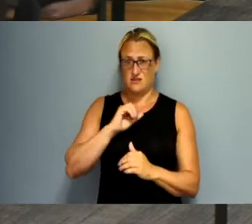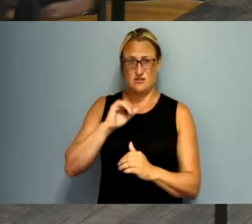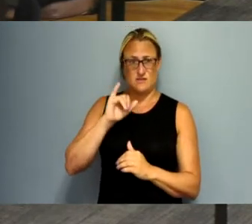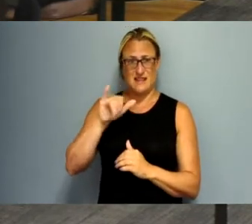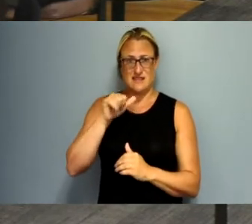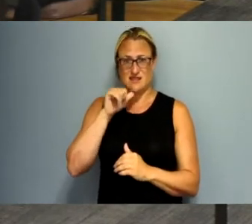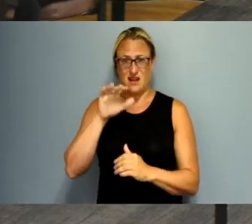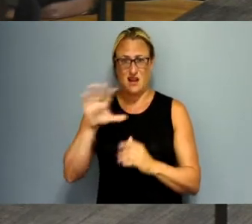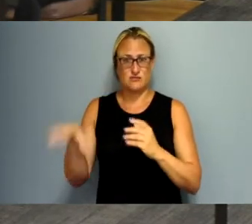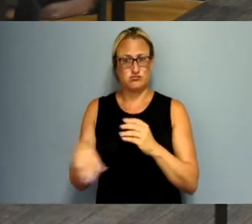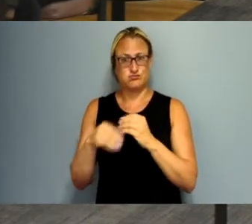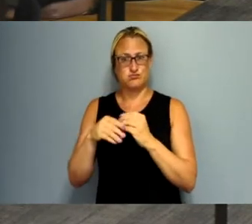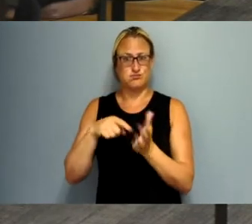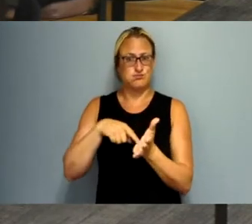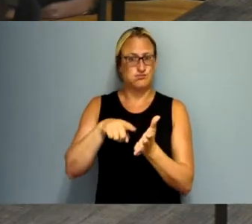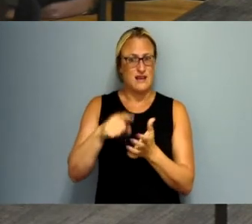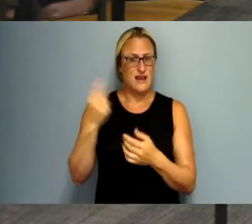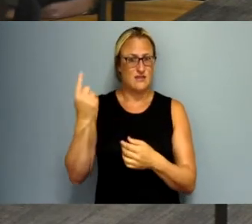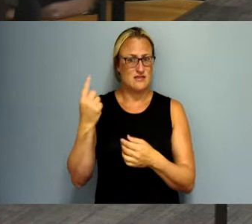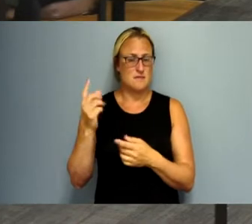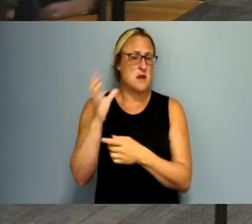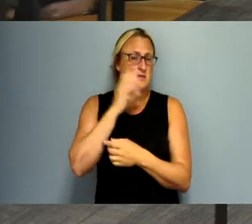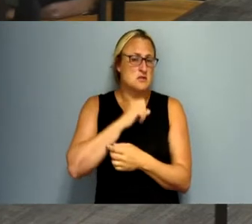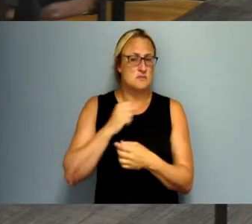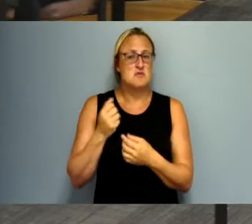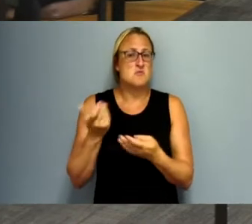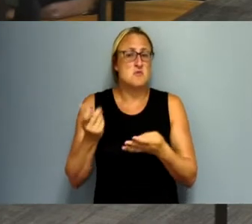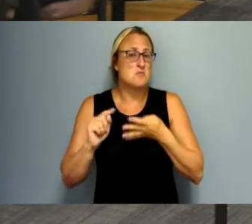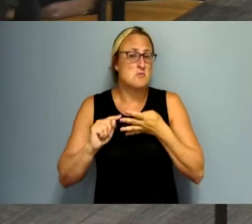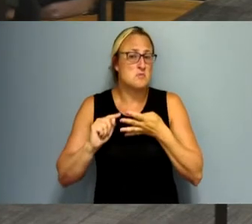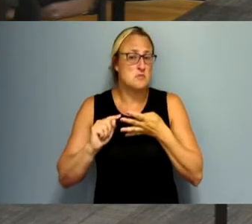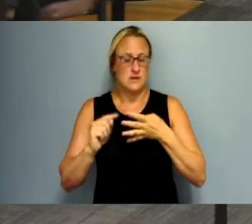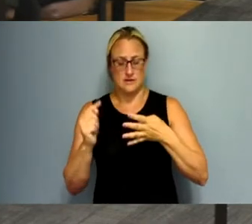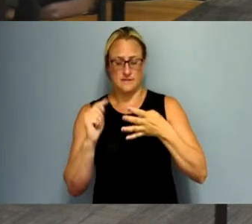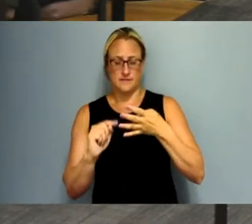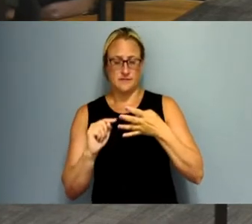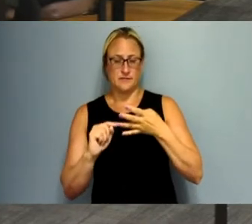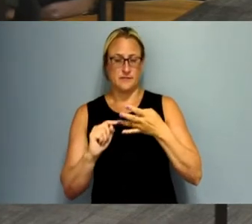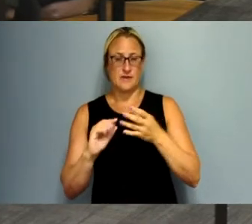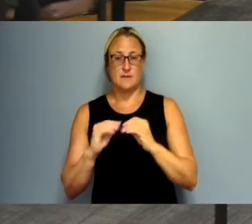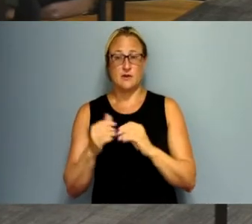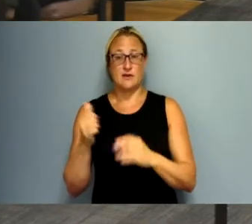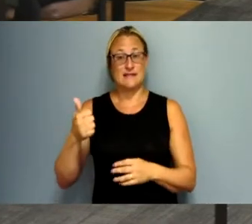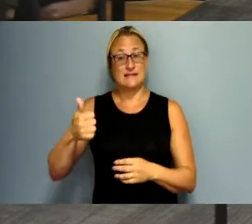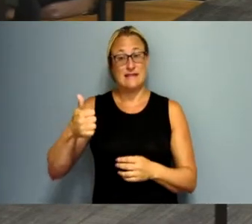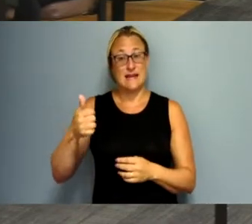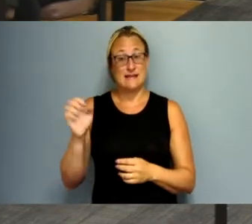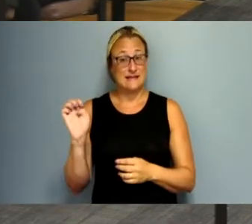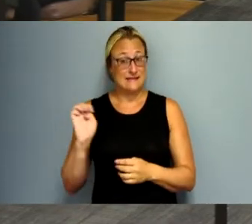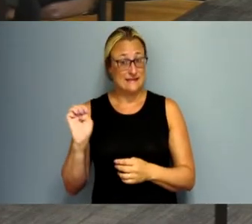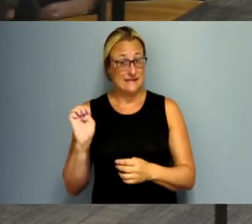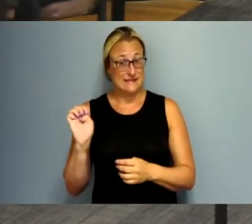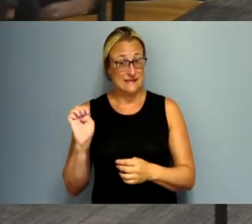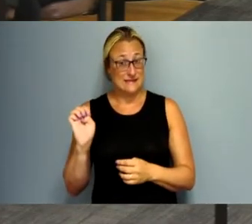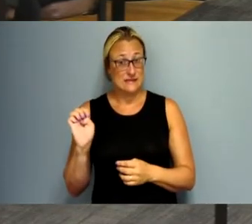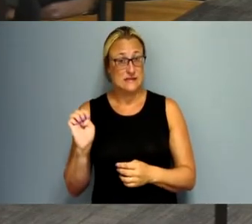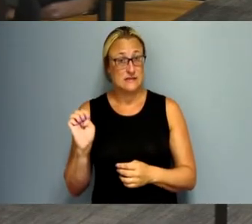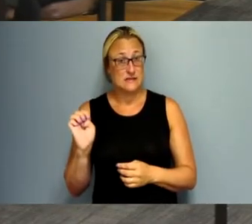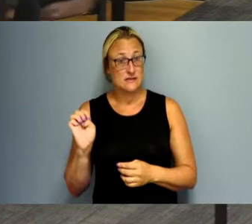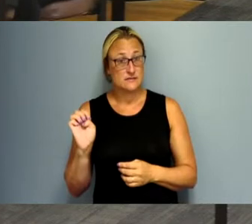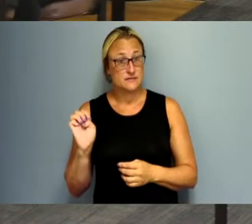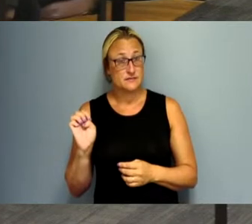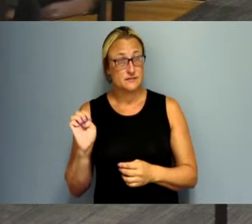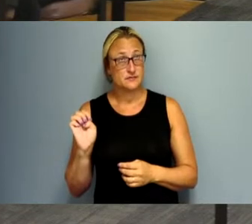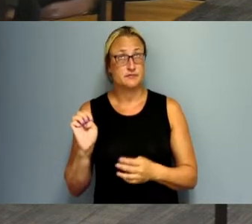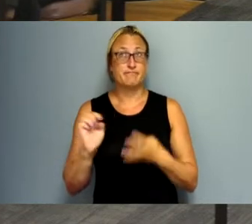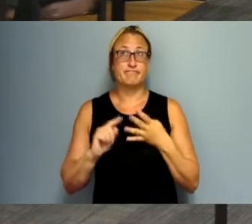extra pay. I'm just assuming. Item 10E, Last